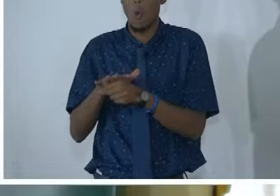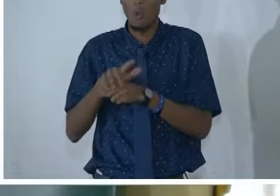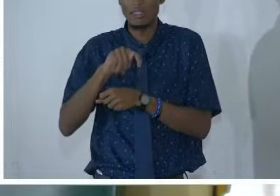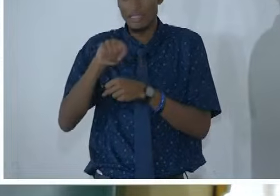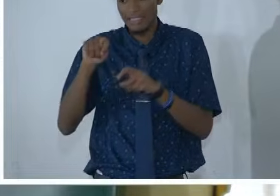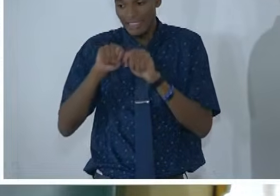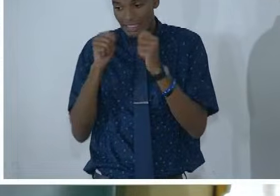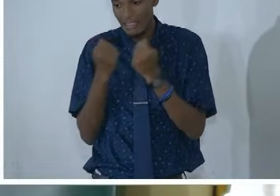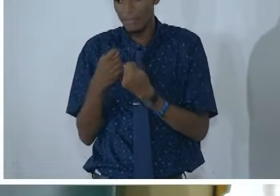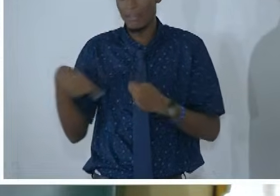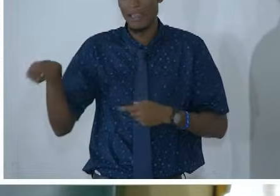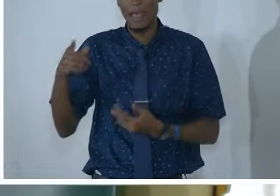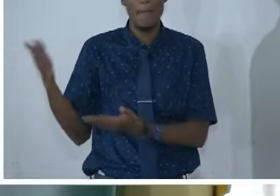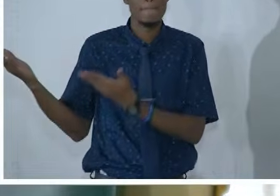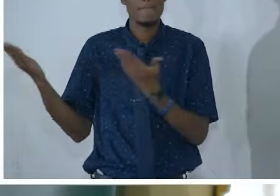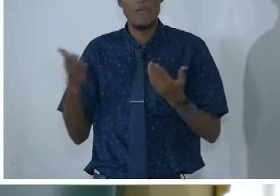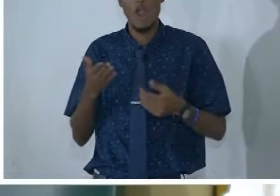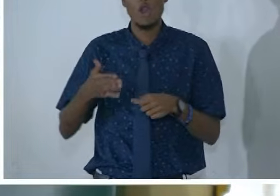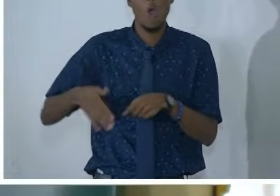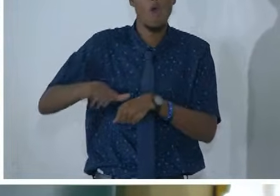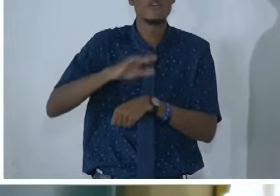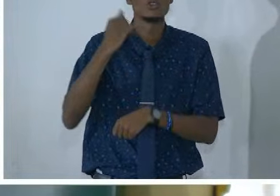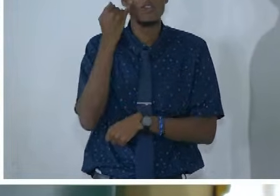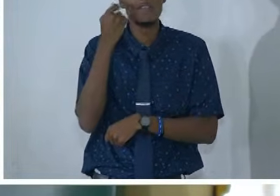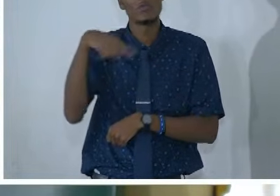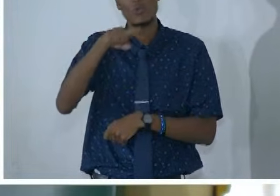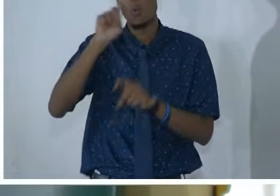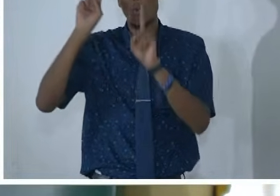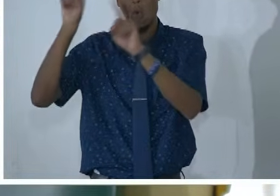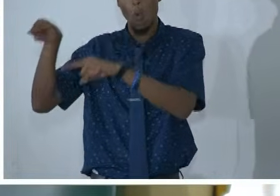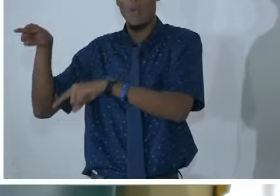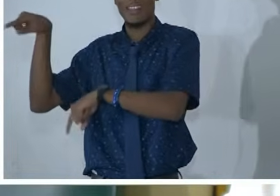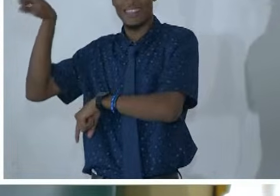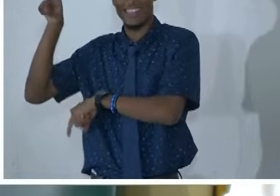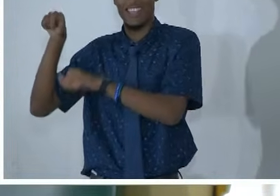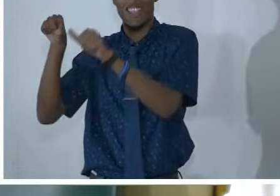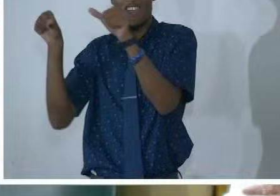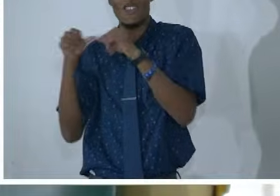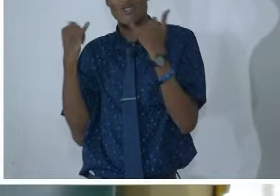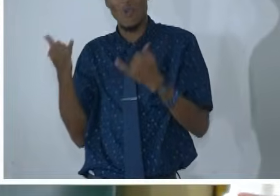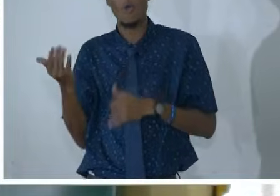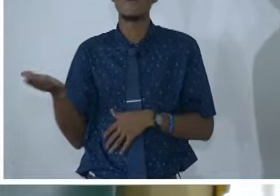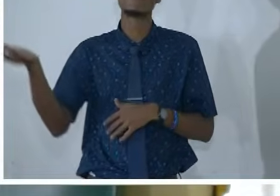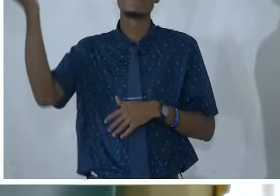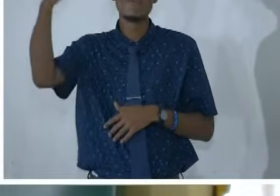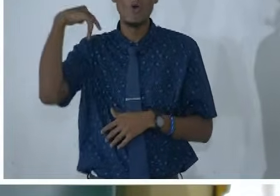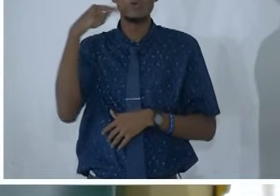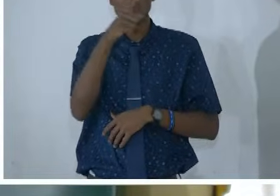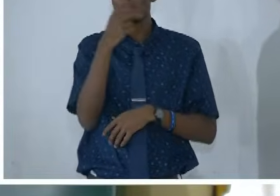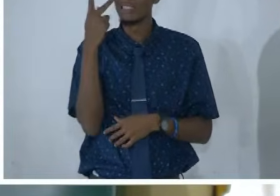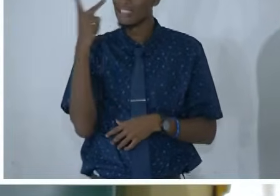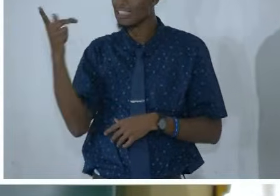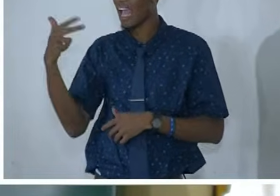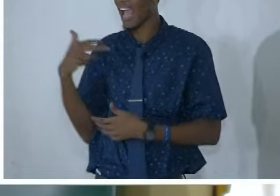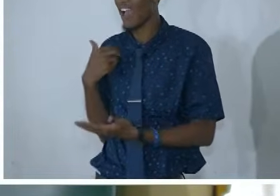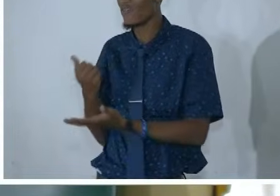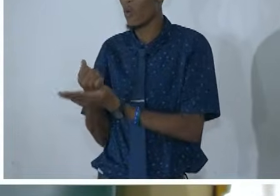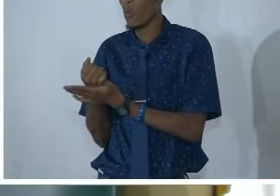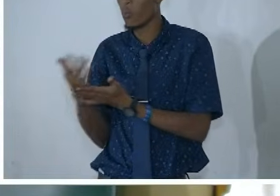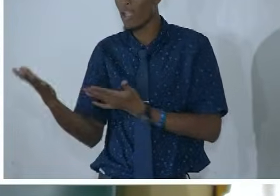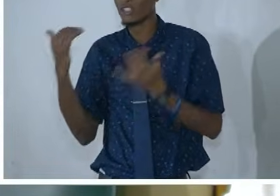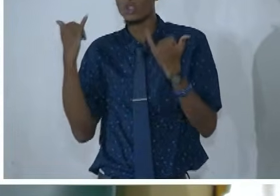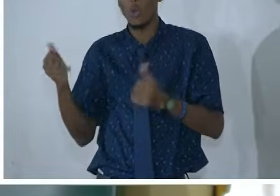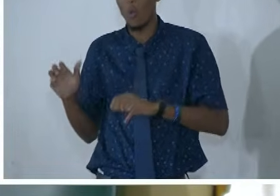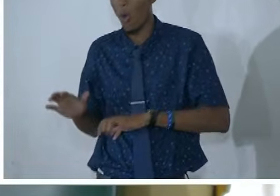some covering. So if you go into the Maysville area now, what used to be the waste pond is now